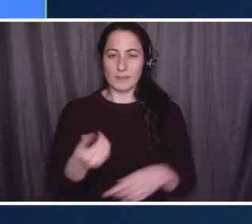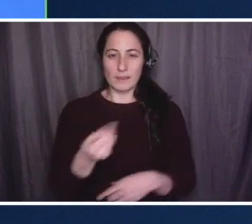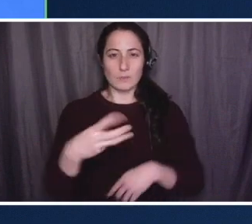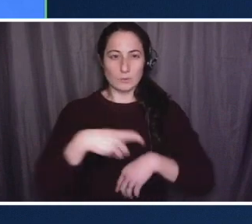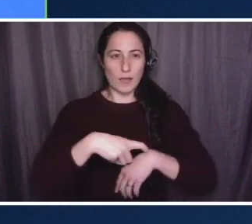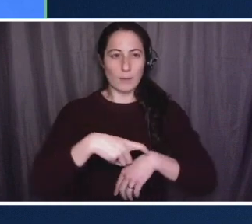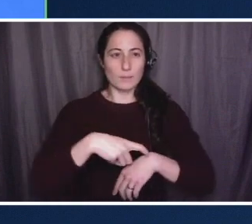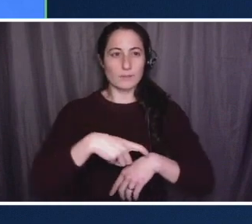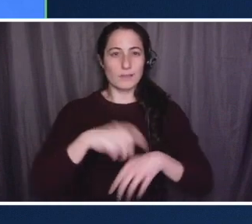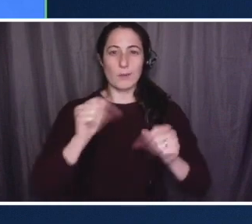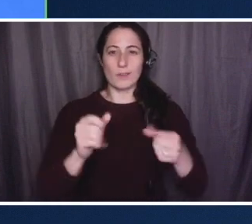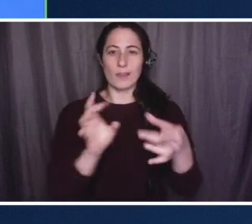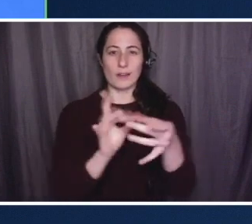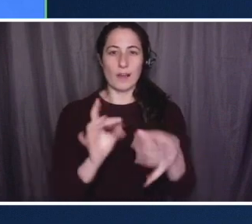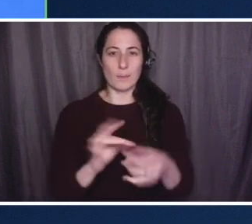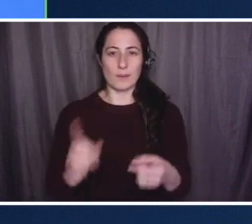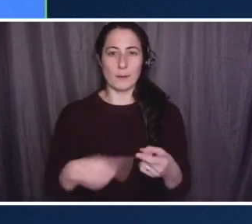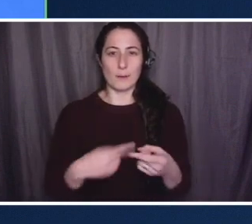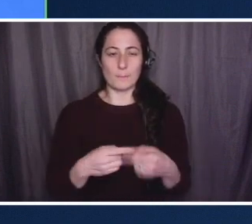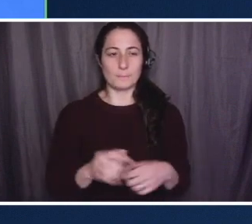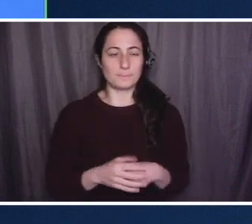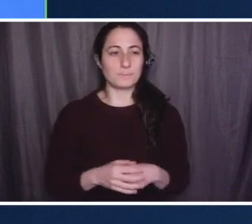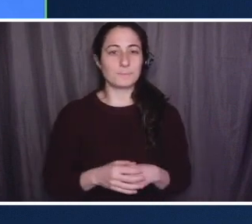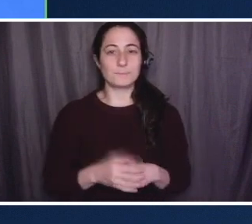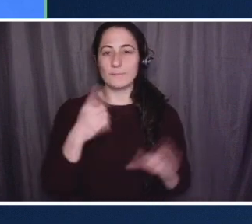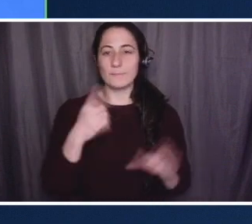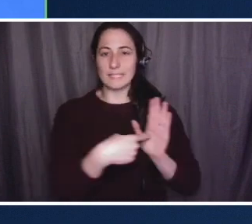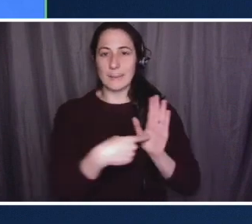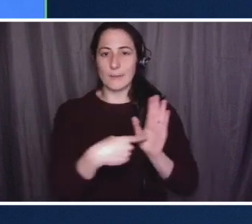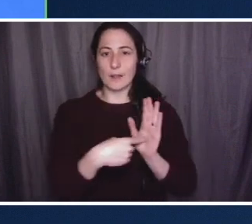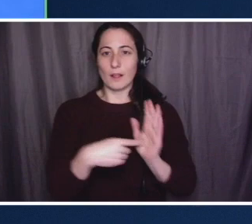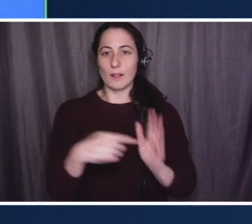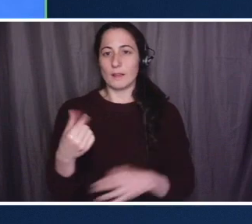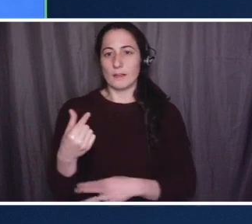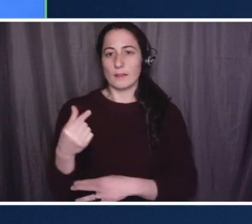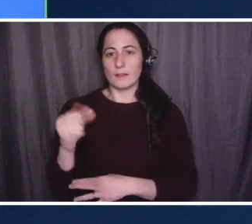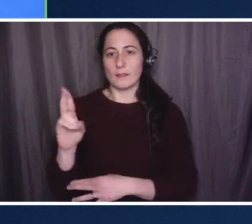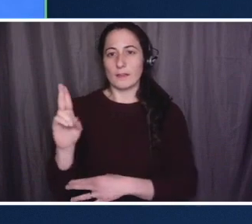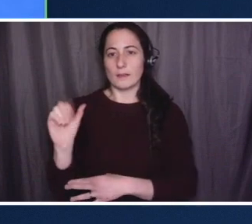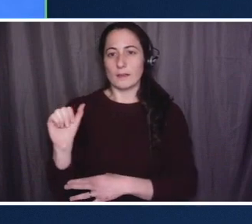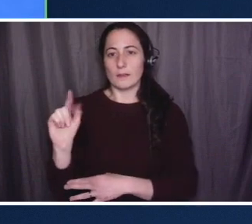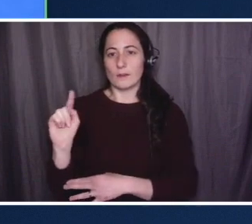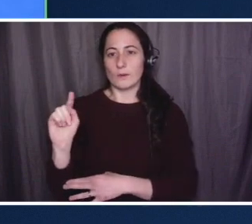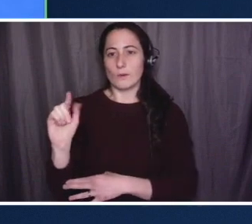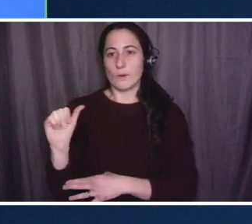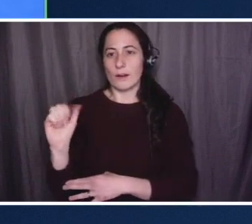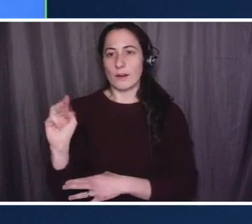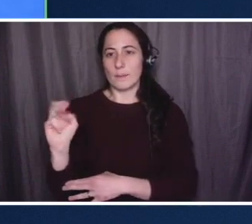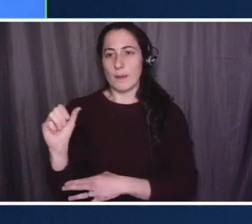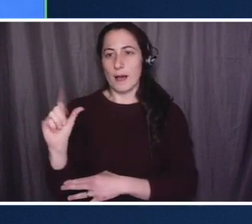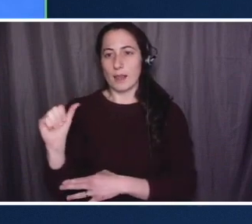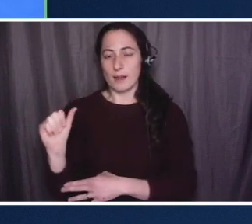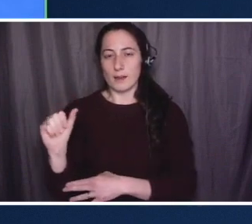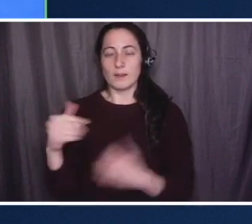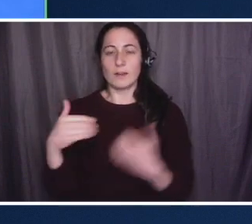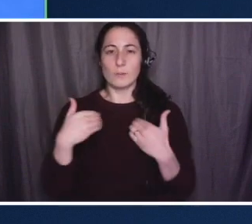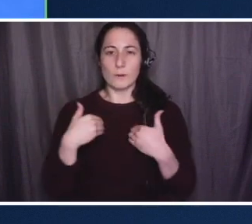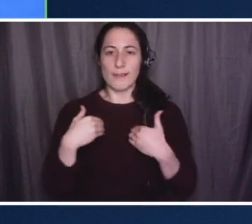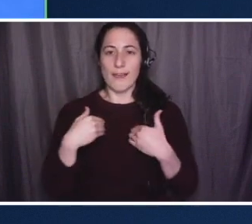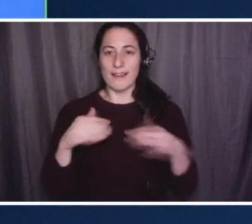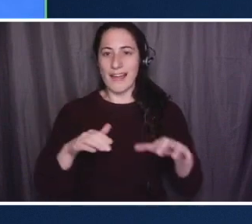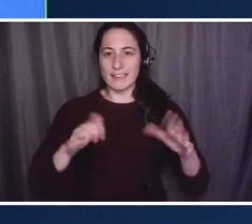notable. For instance, in Guatemala, indigenous activists took to the streets to